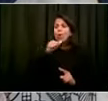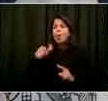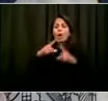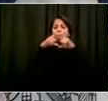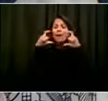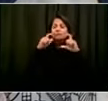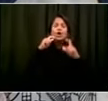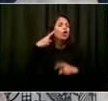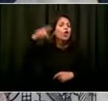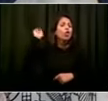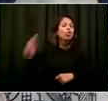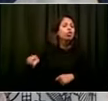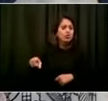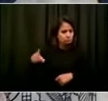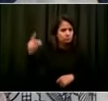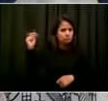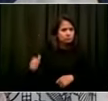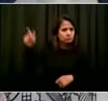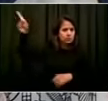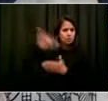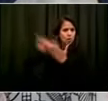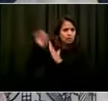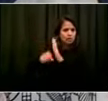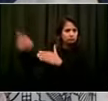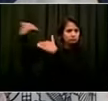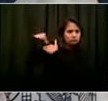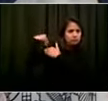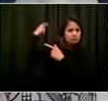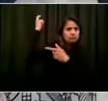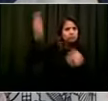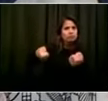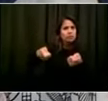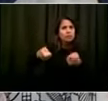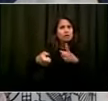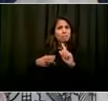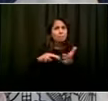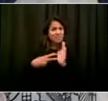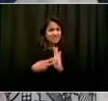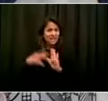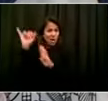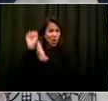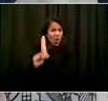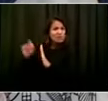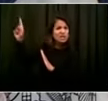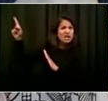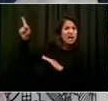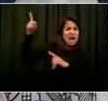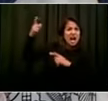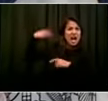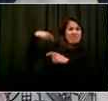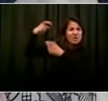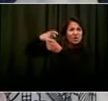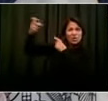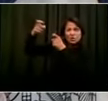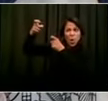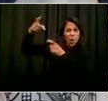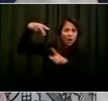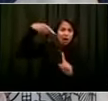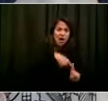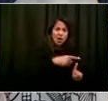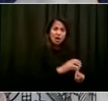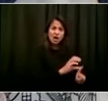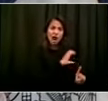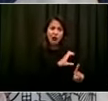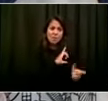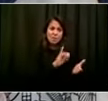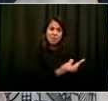the command of state police or the state in some manner or form. Is that your understanding or what? That is not my